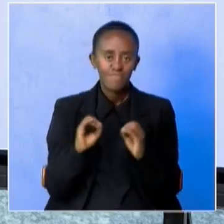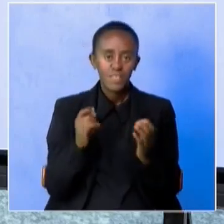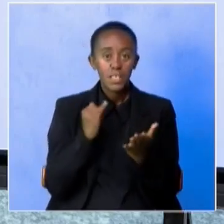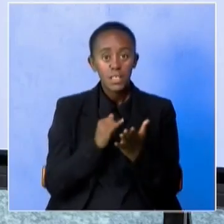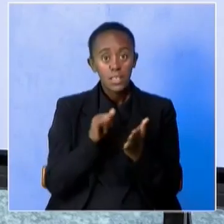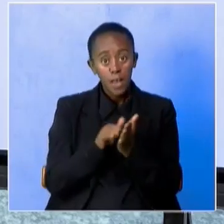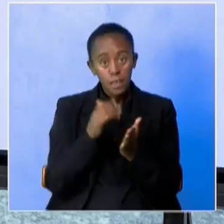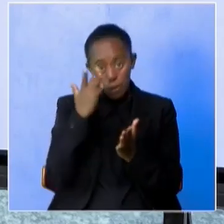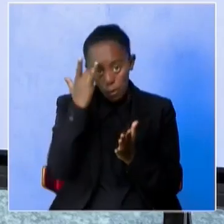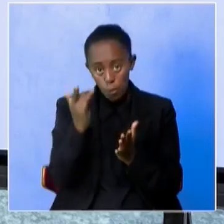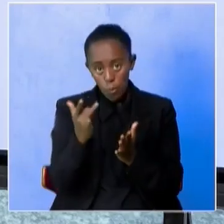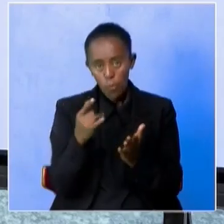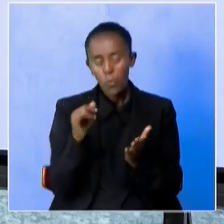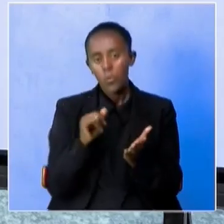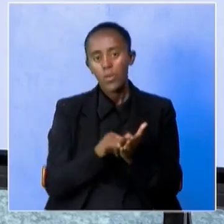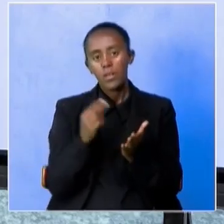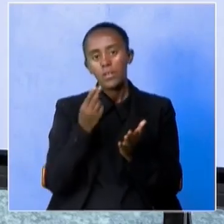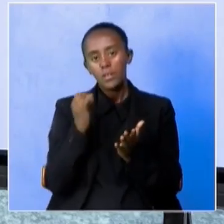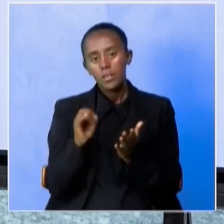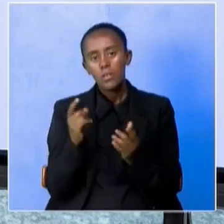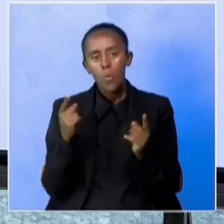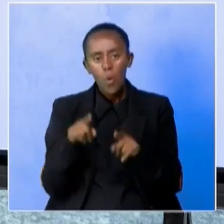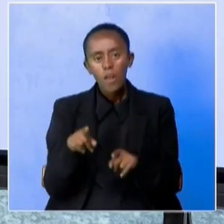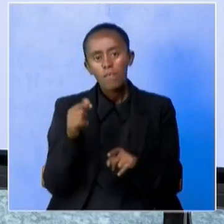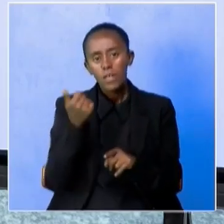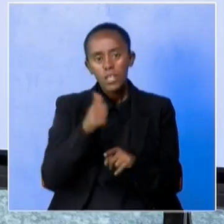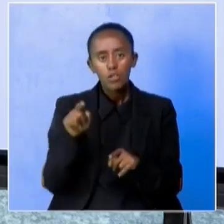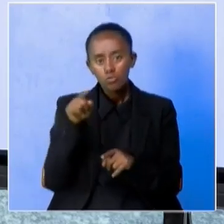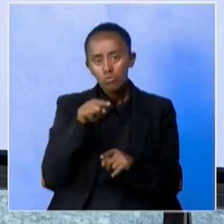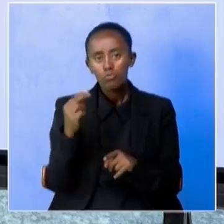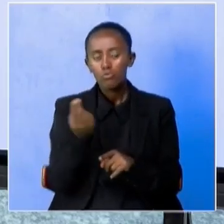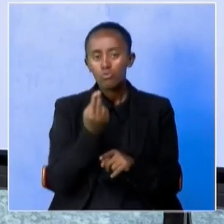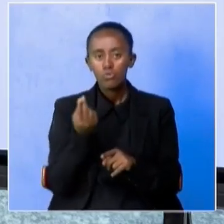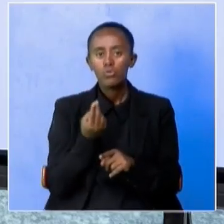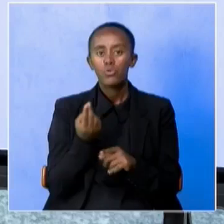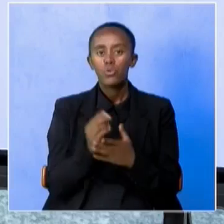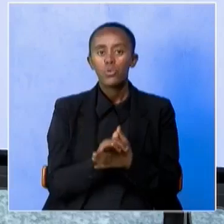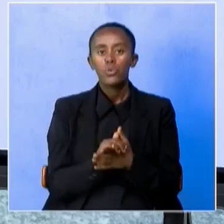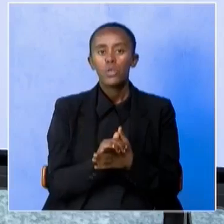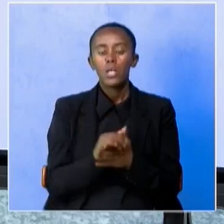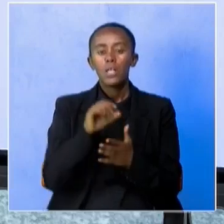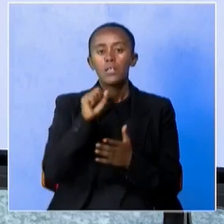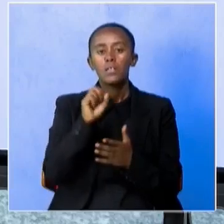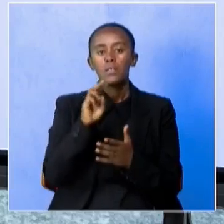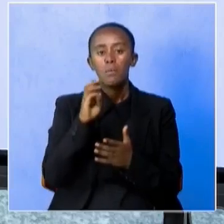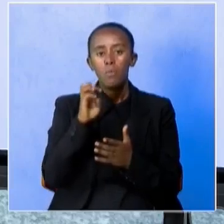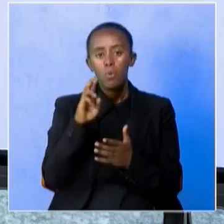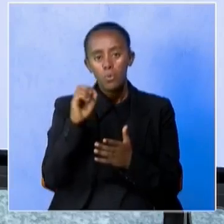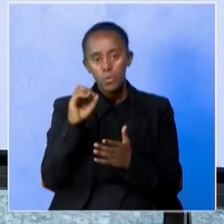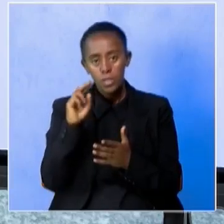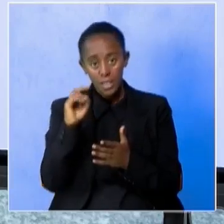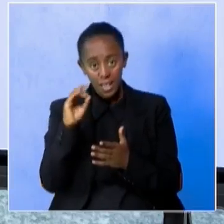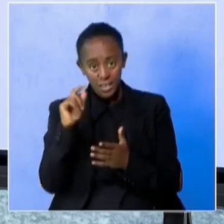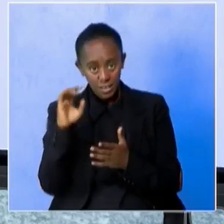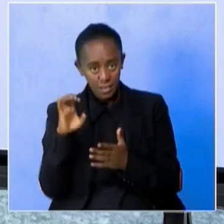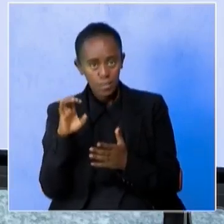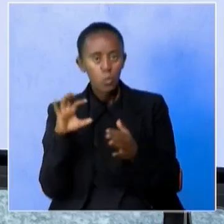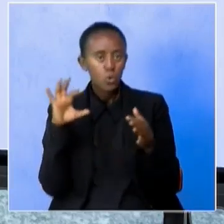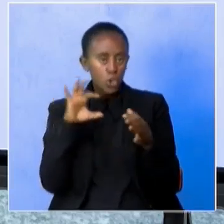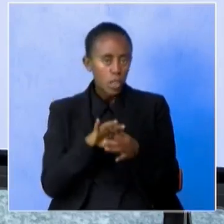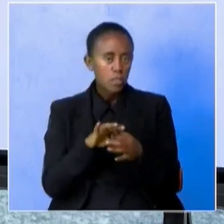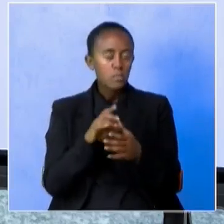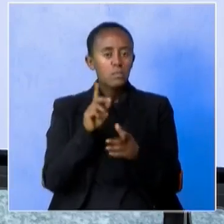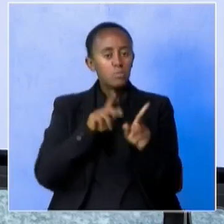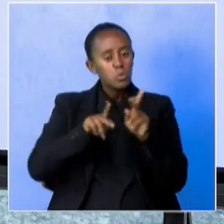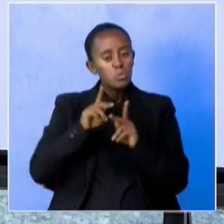the why that it's asking. Whenever you use the the subordinating conjunction because,